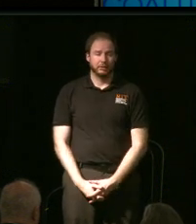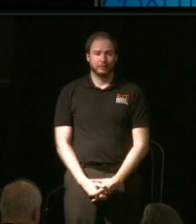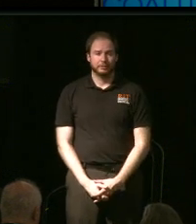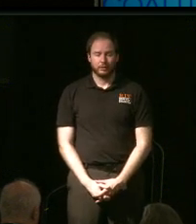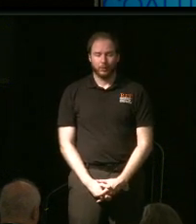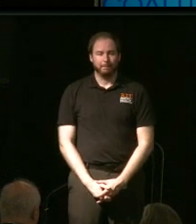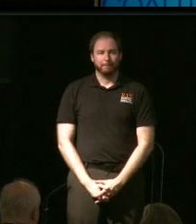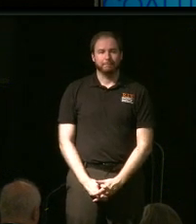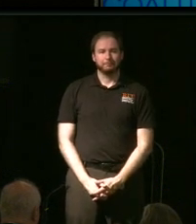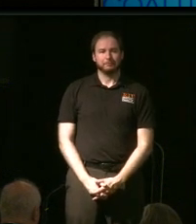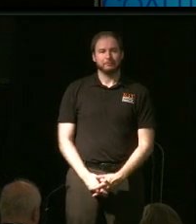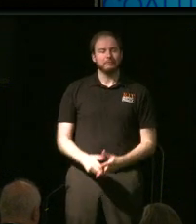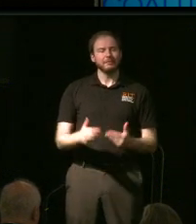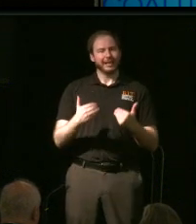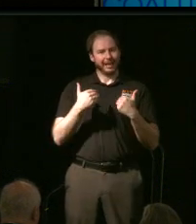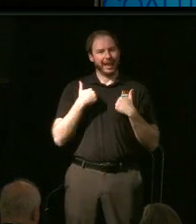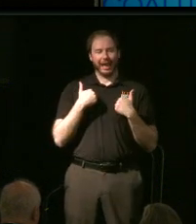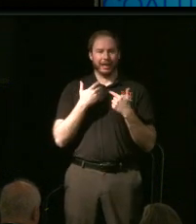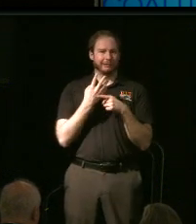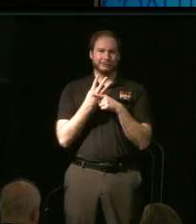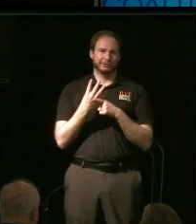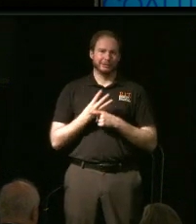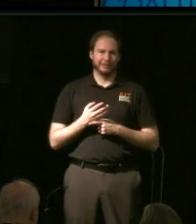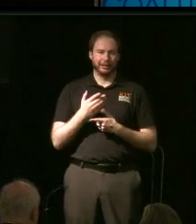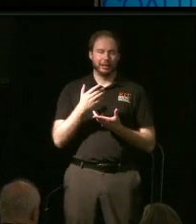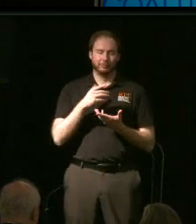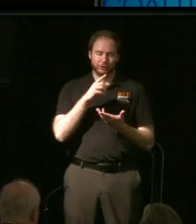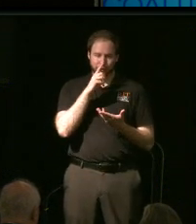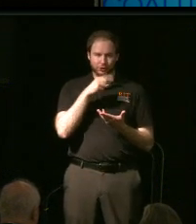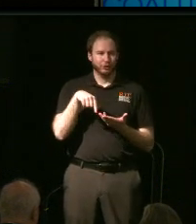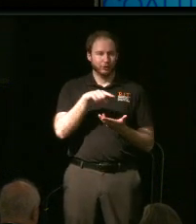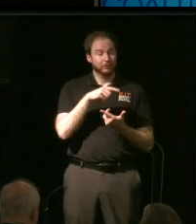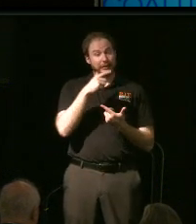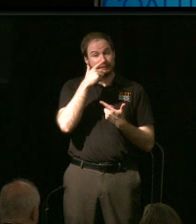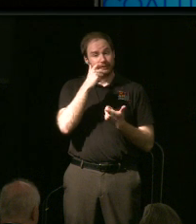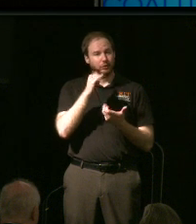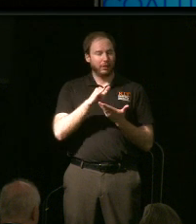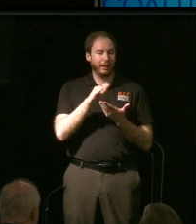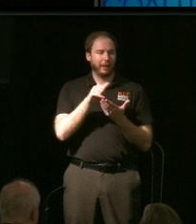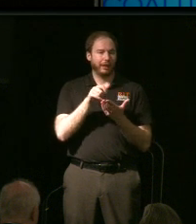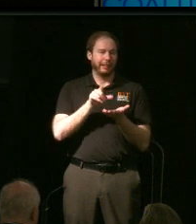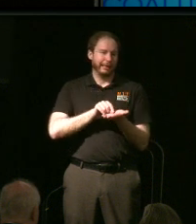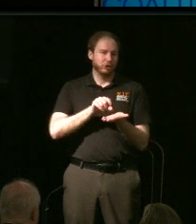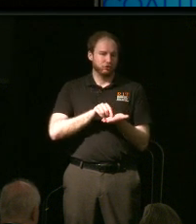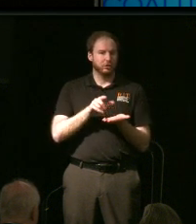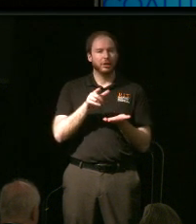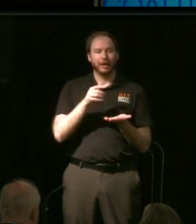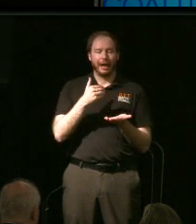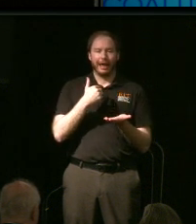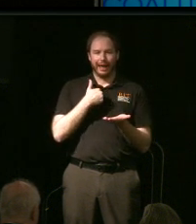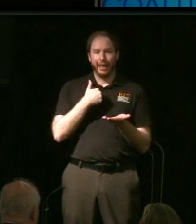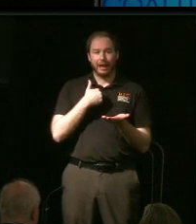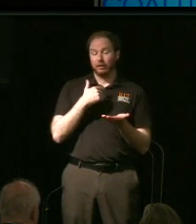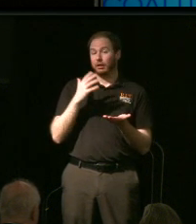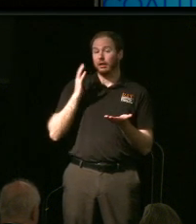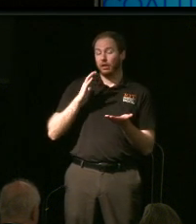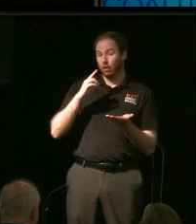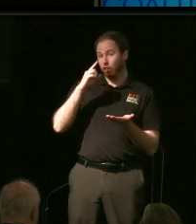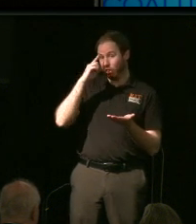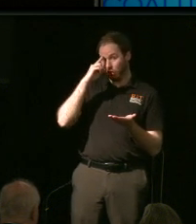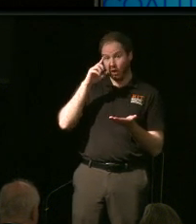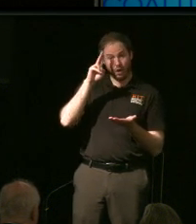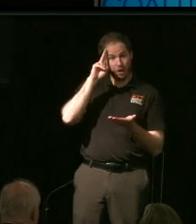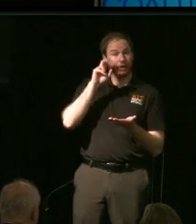So there are a lot of other genes, if you read the literature, and I'm sure many of you are familiar with this, that are initially thought to be Usher